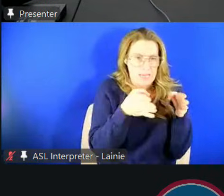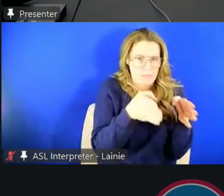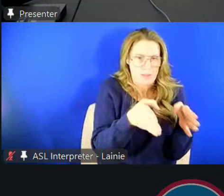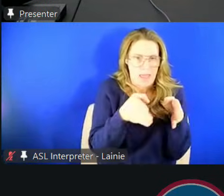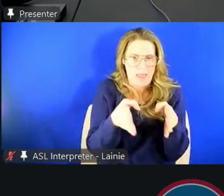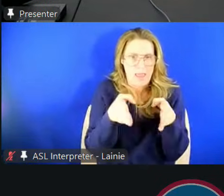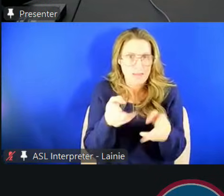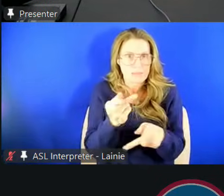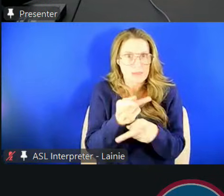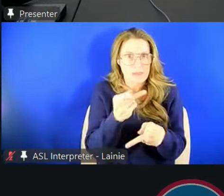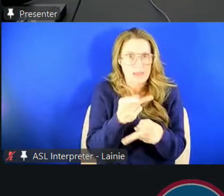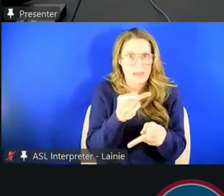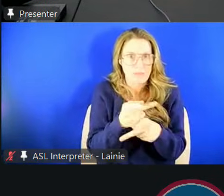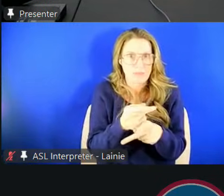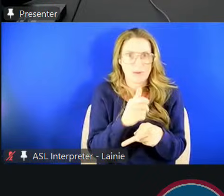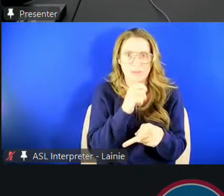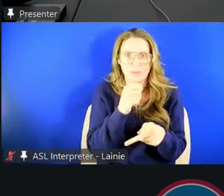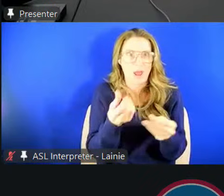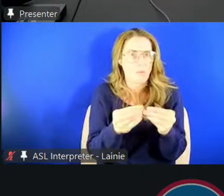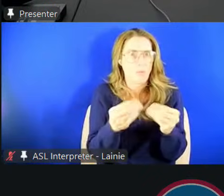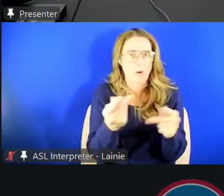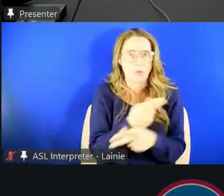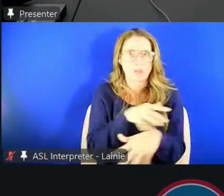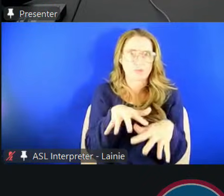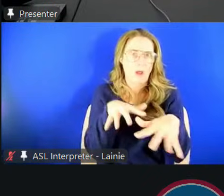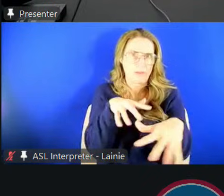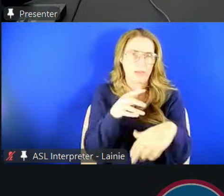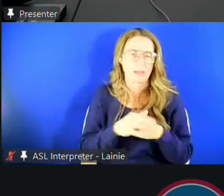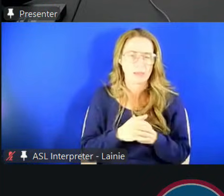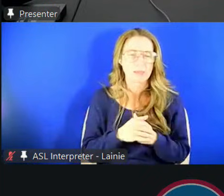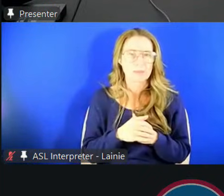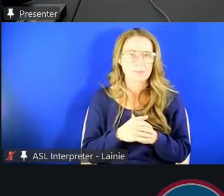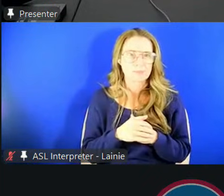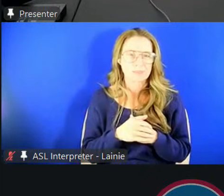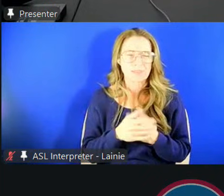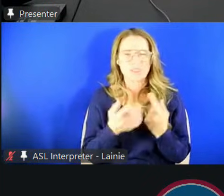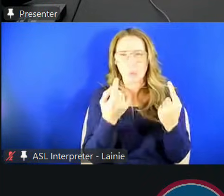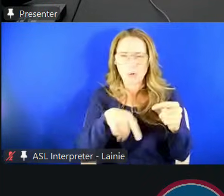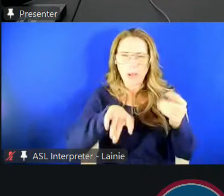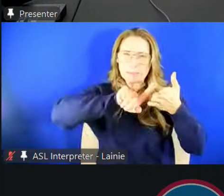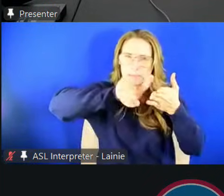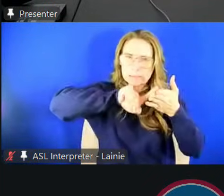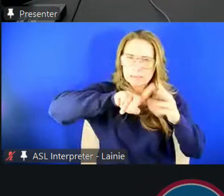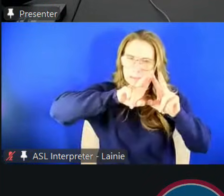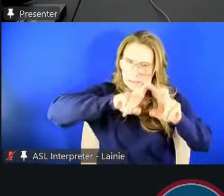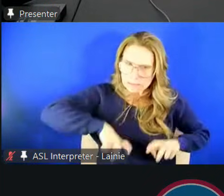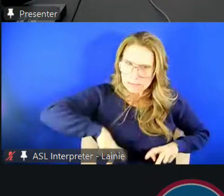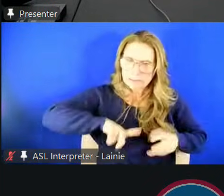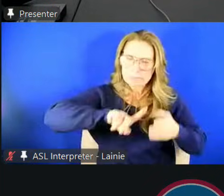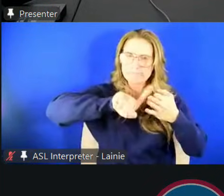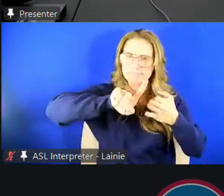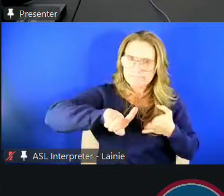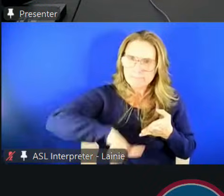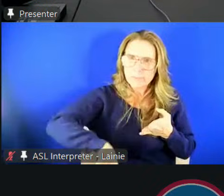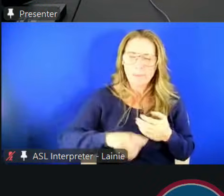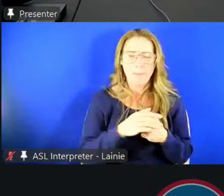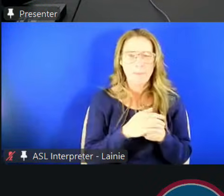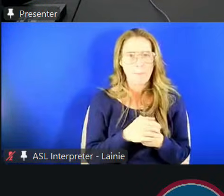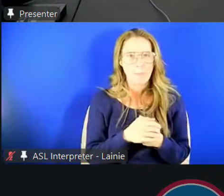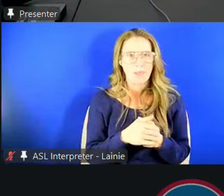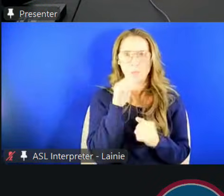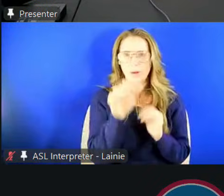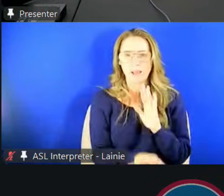delay to cars and trucks. So that's really what we're trying to dig into here. And it's not going to be that we select